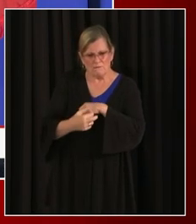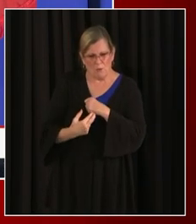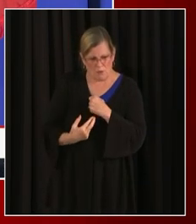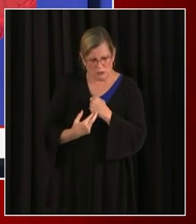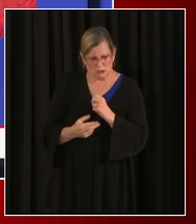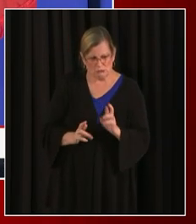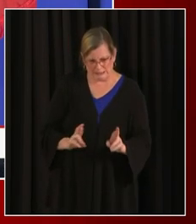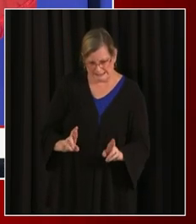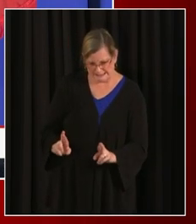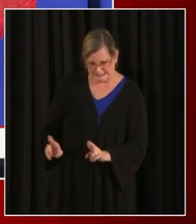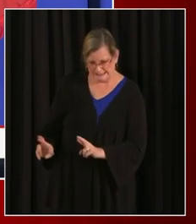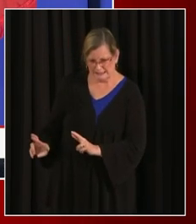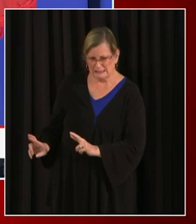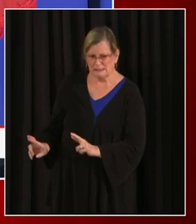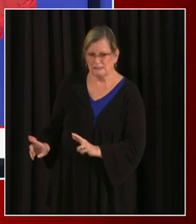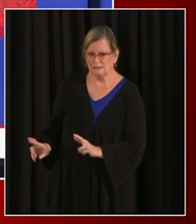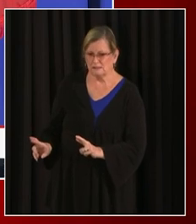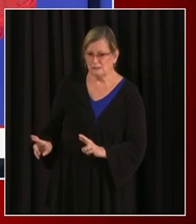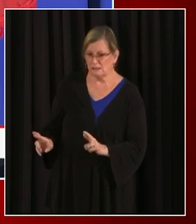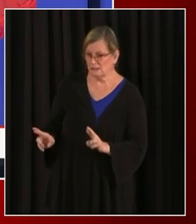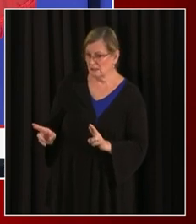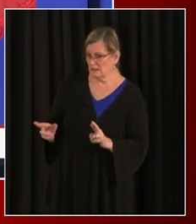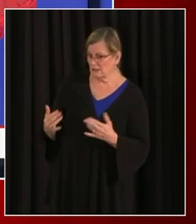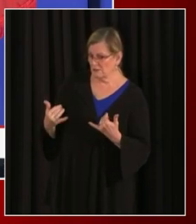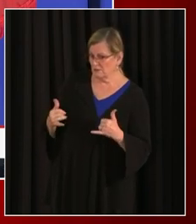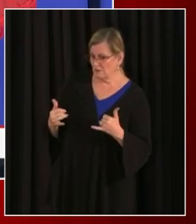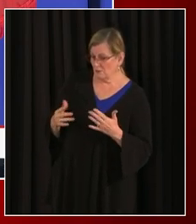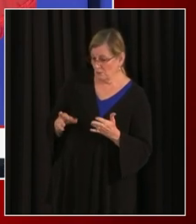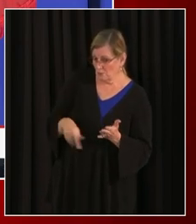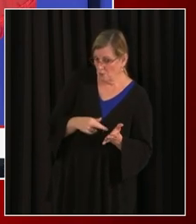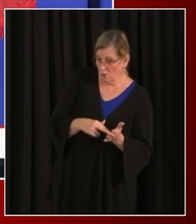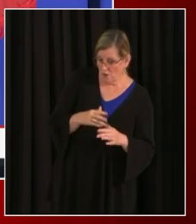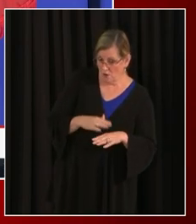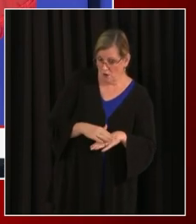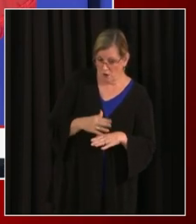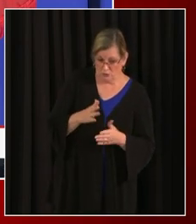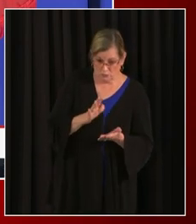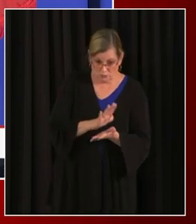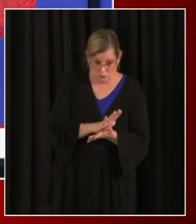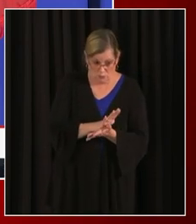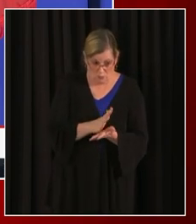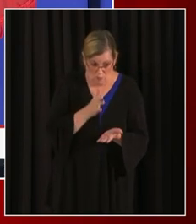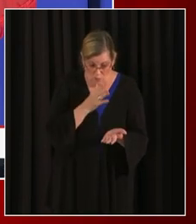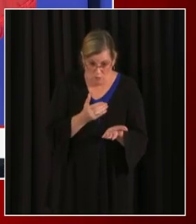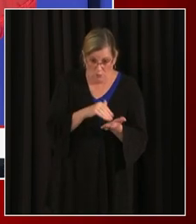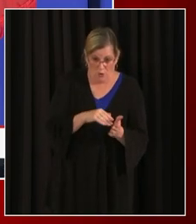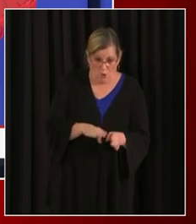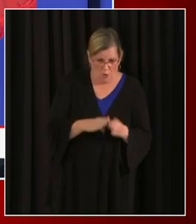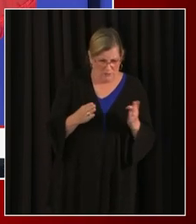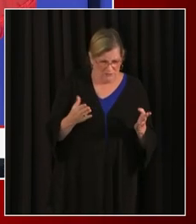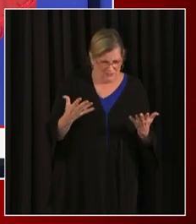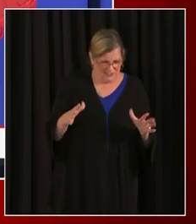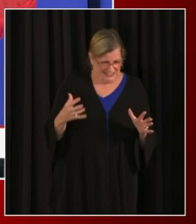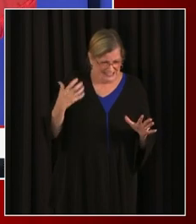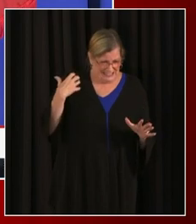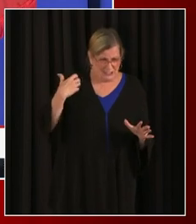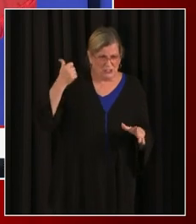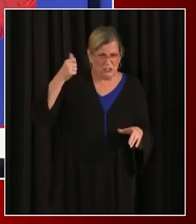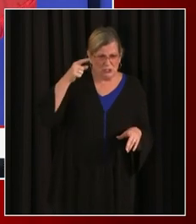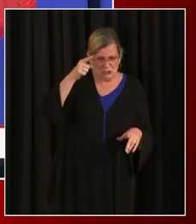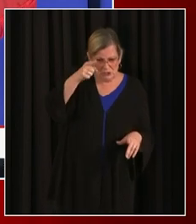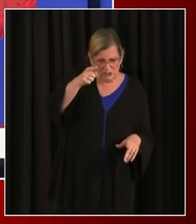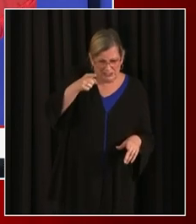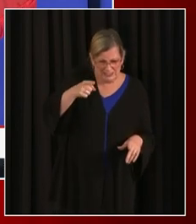factors that plays into whether schools will reopen. I'm curious, Chancellor Farabee, Deputy Mayor, do you have a sense